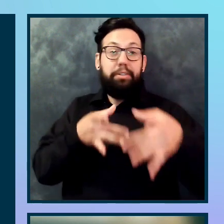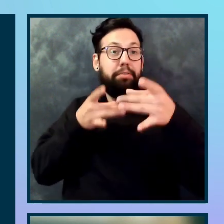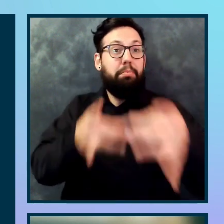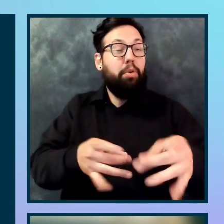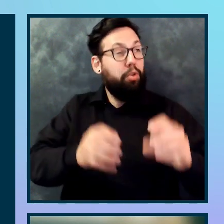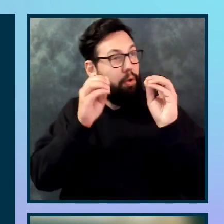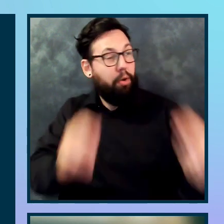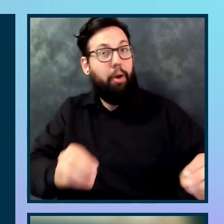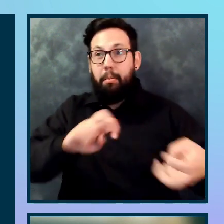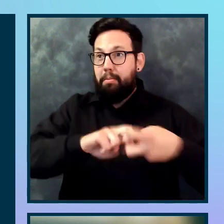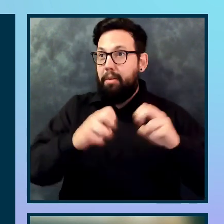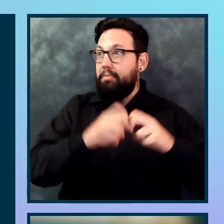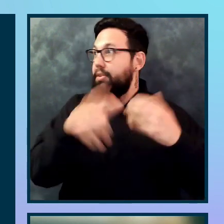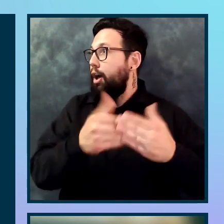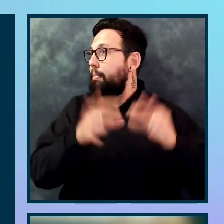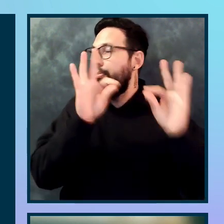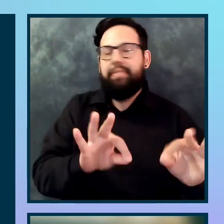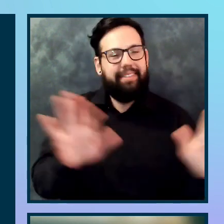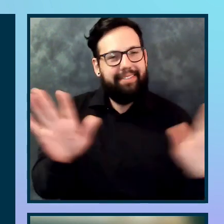things work as expected.